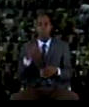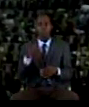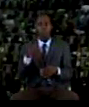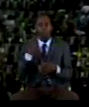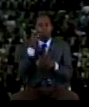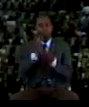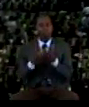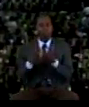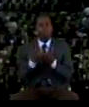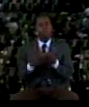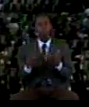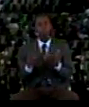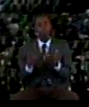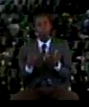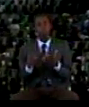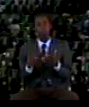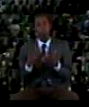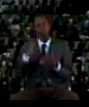men and brethren,